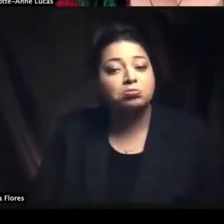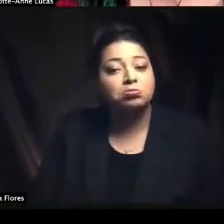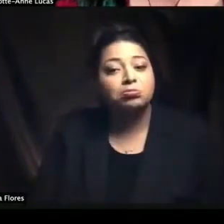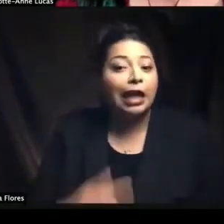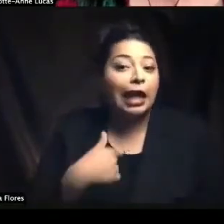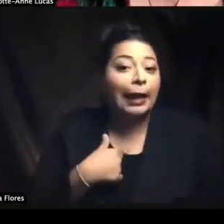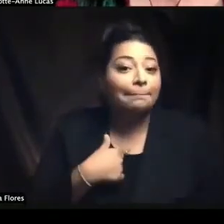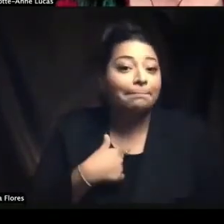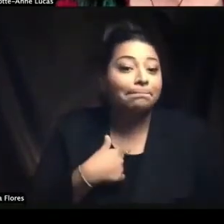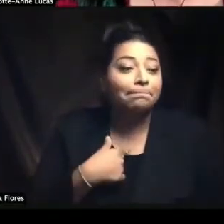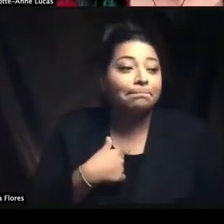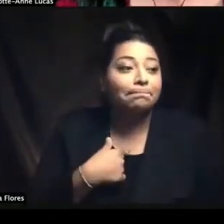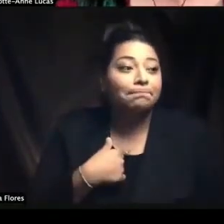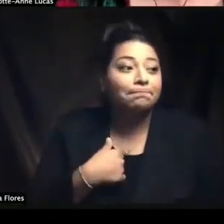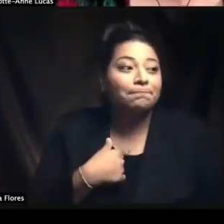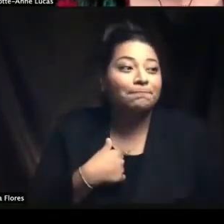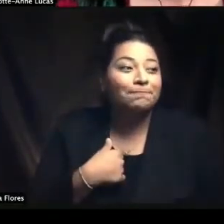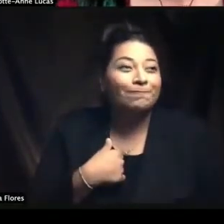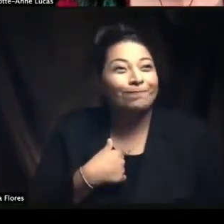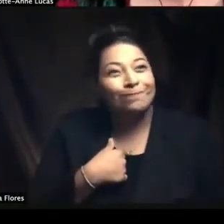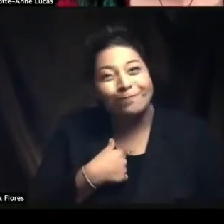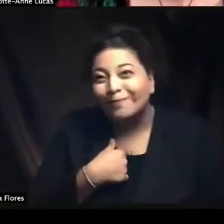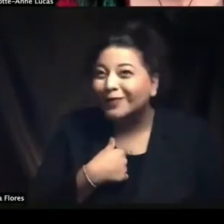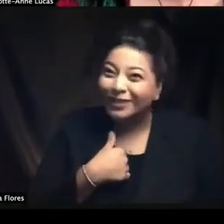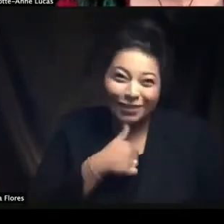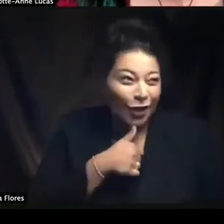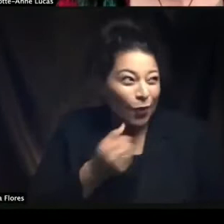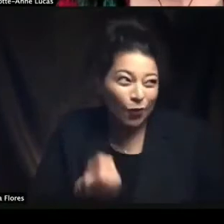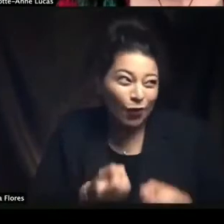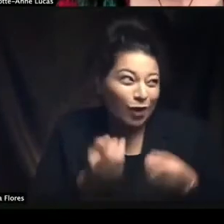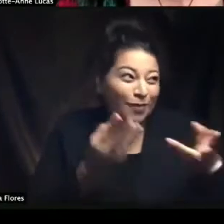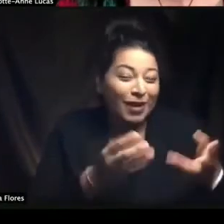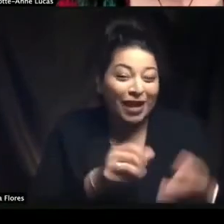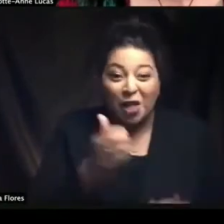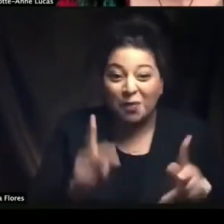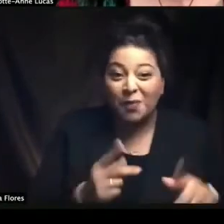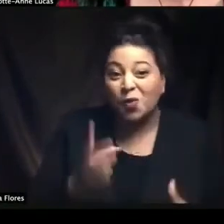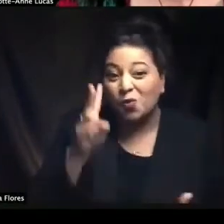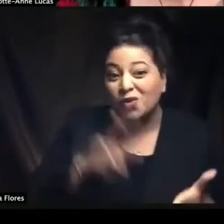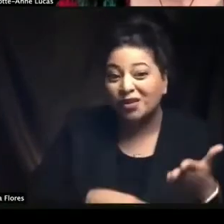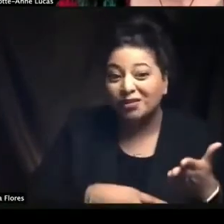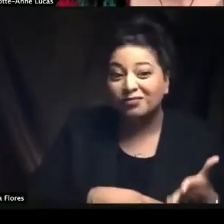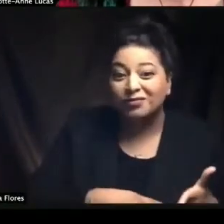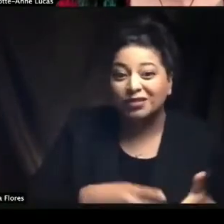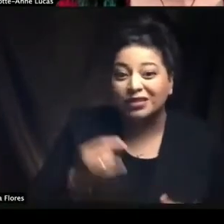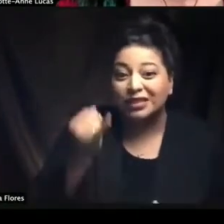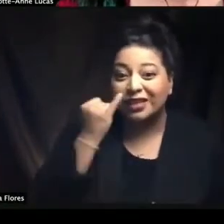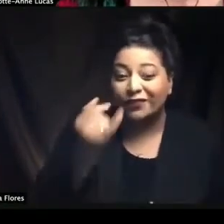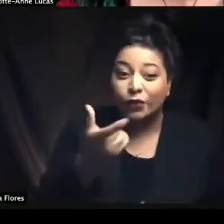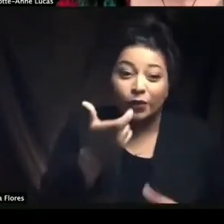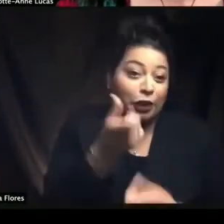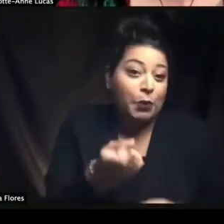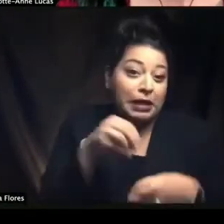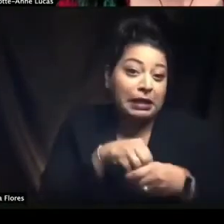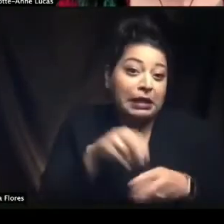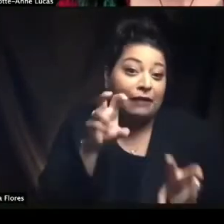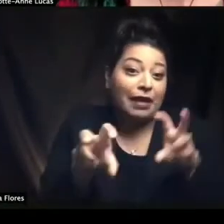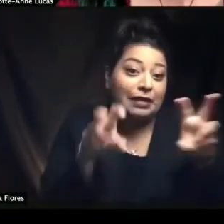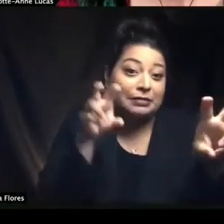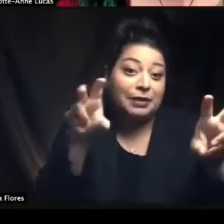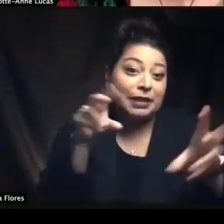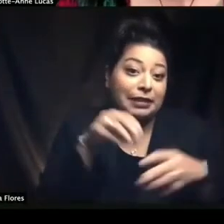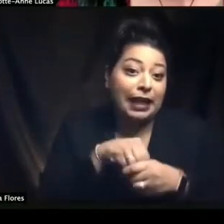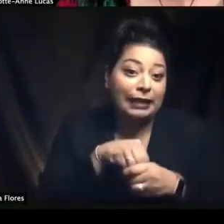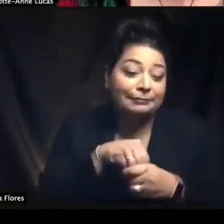I don't necessarily recommend that others read it unless you're interested in investment and in